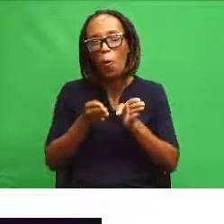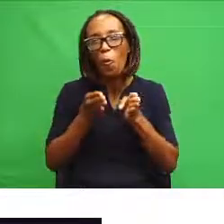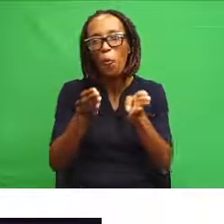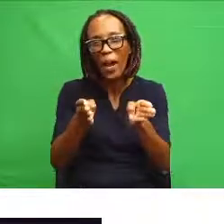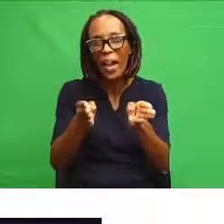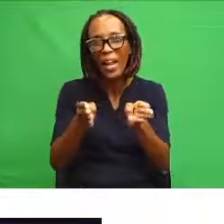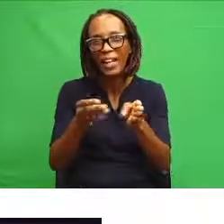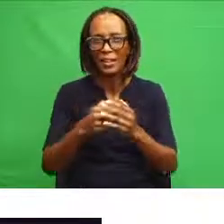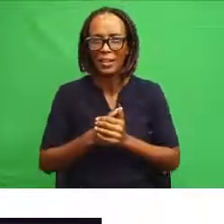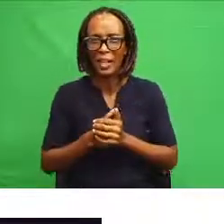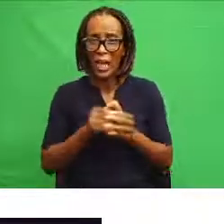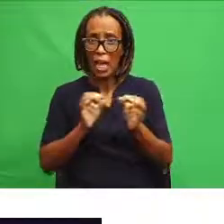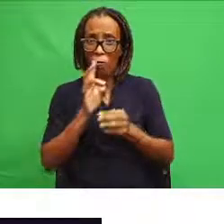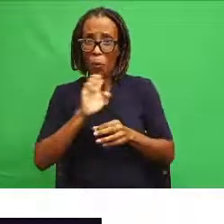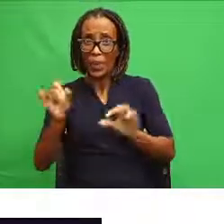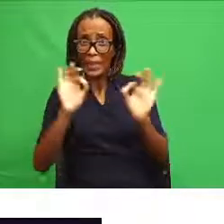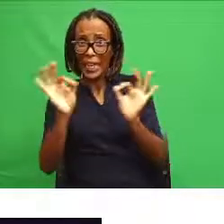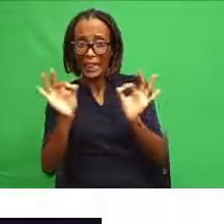And where there is no will,